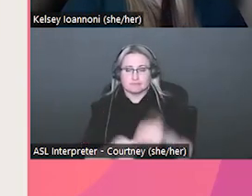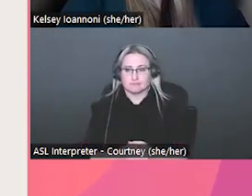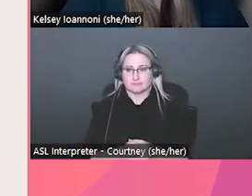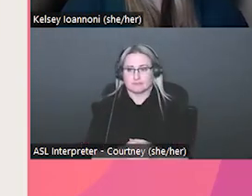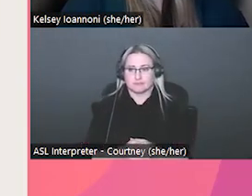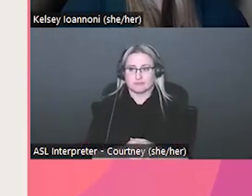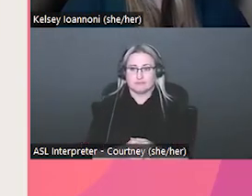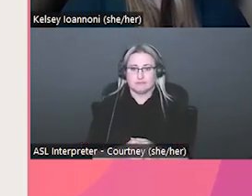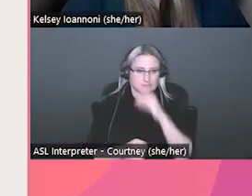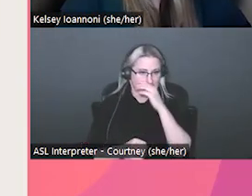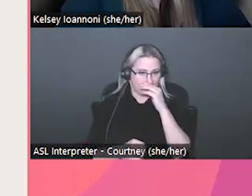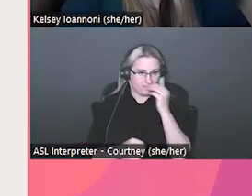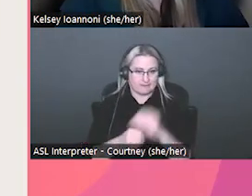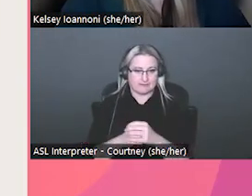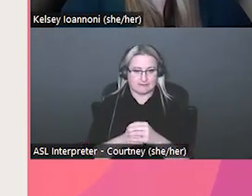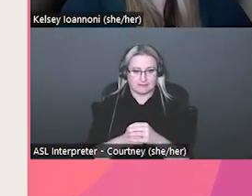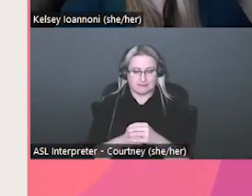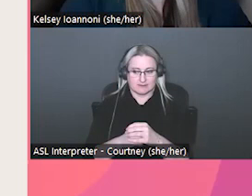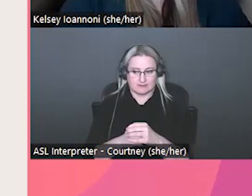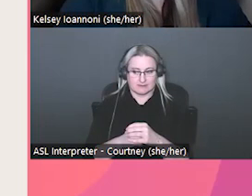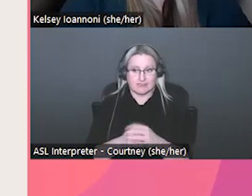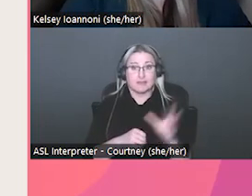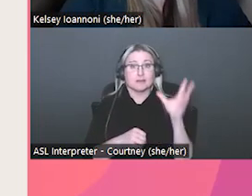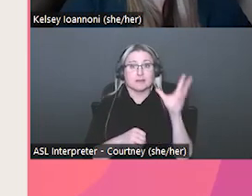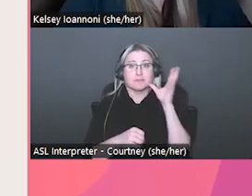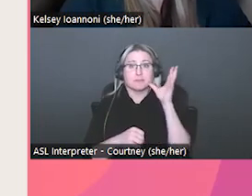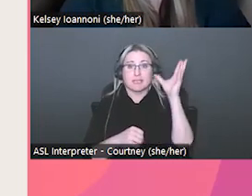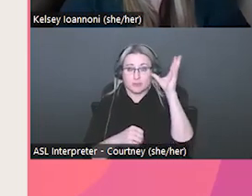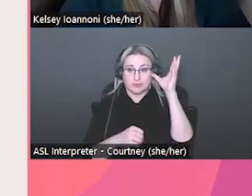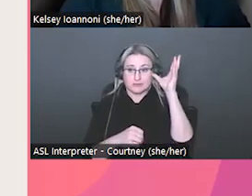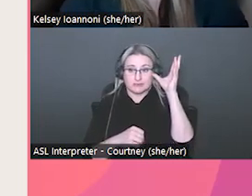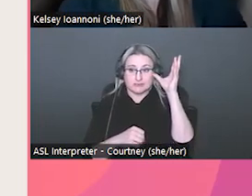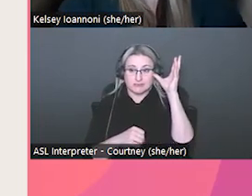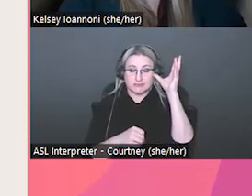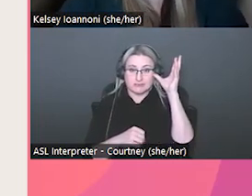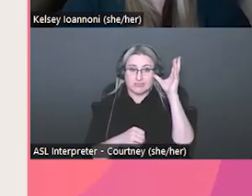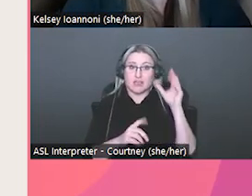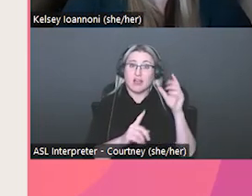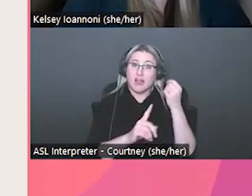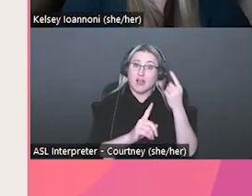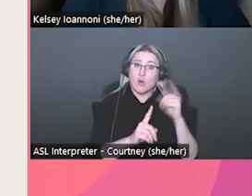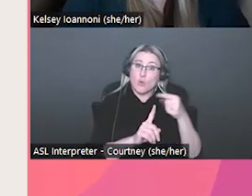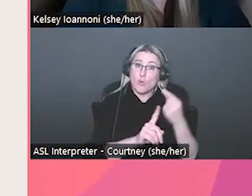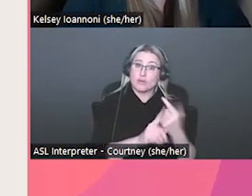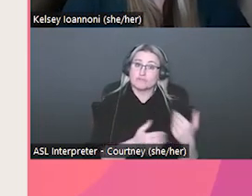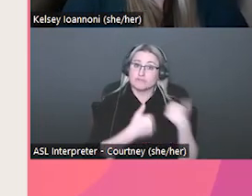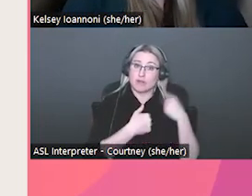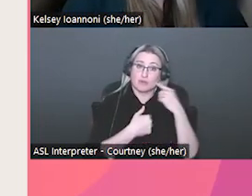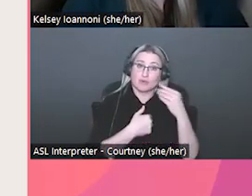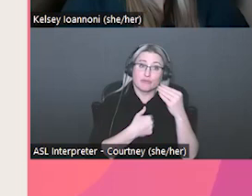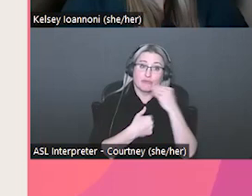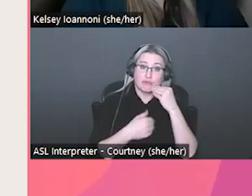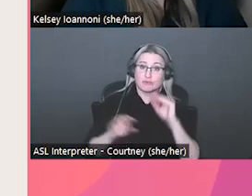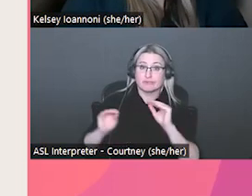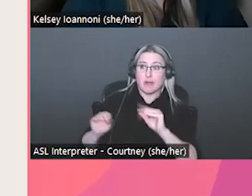Parents are not seen only to be responsible for food intake, but for the interventions required to reduce the size